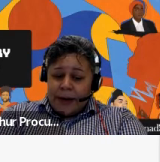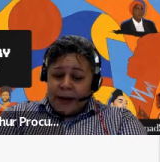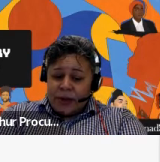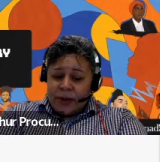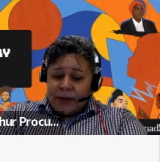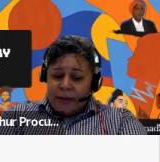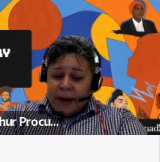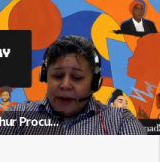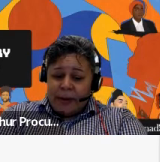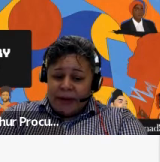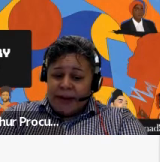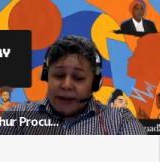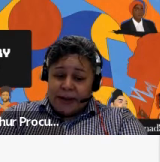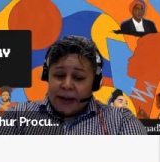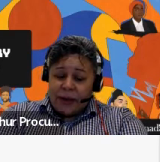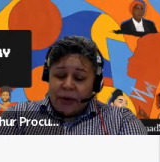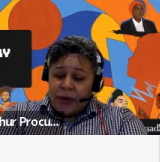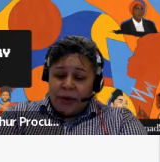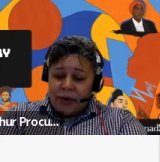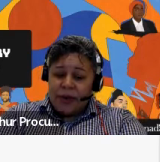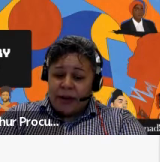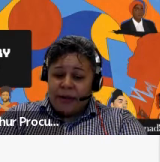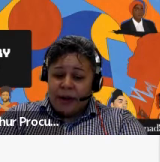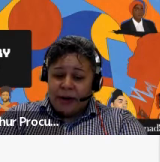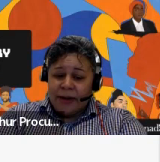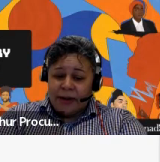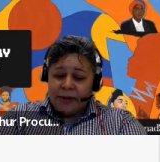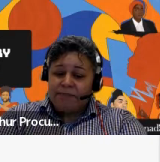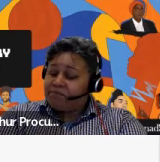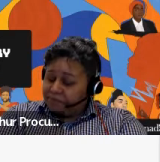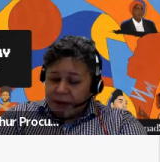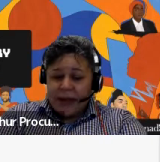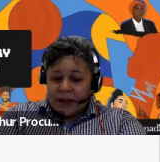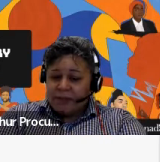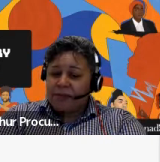You know, and in terms of barrier busting, it's like, who should I be talking to?